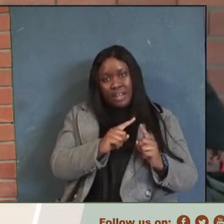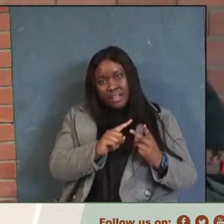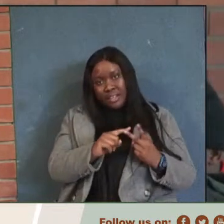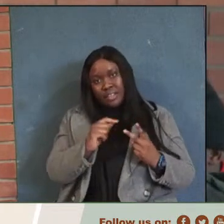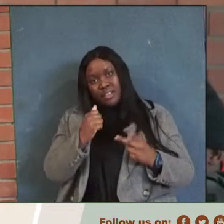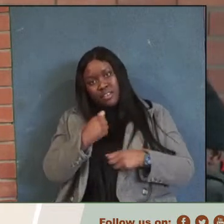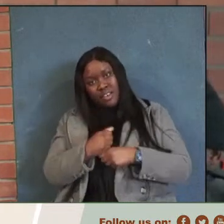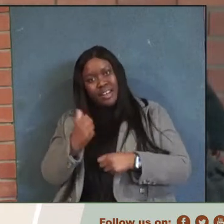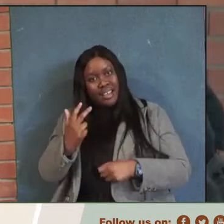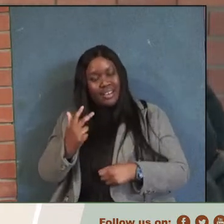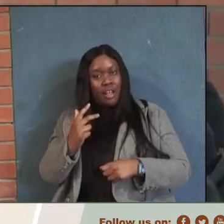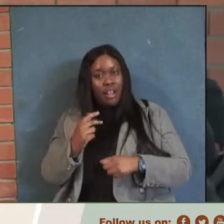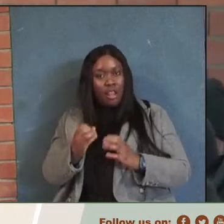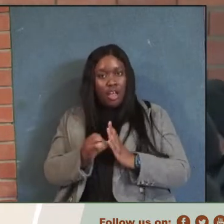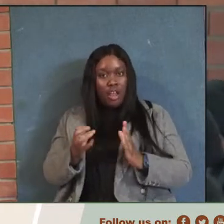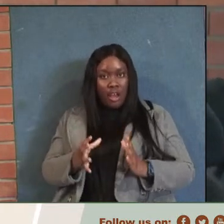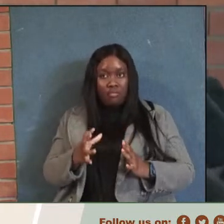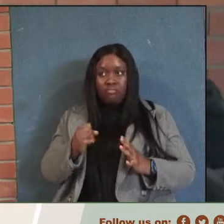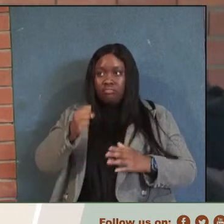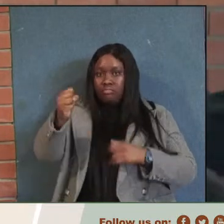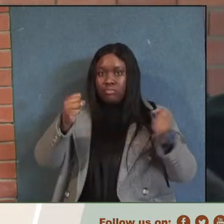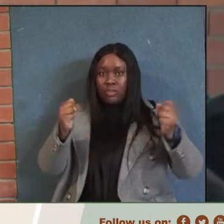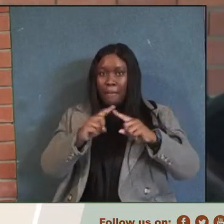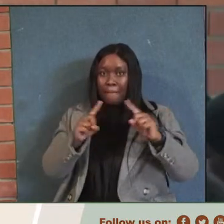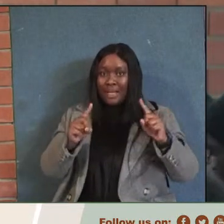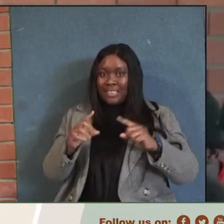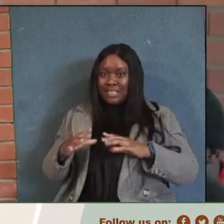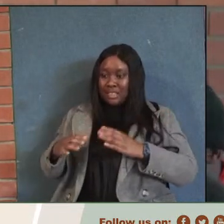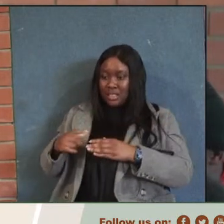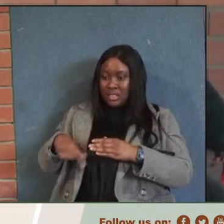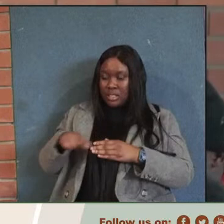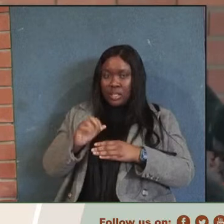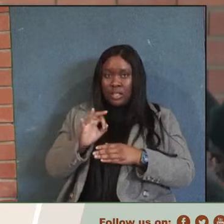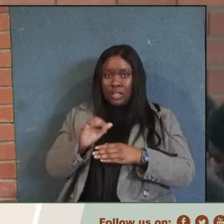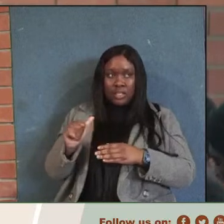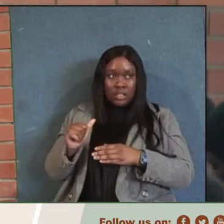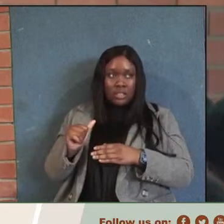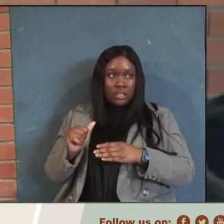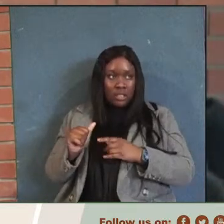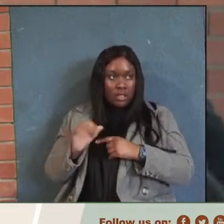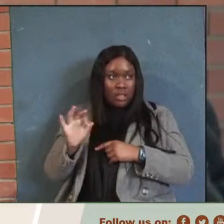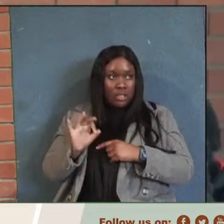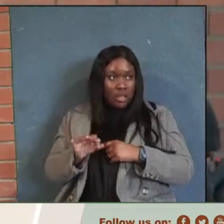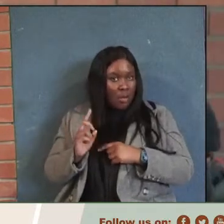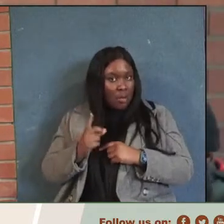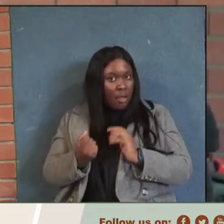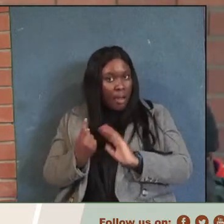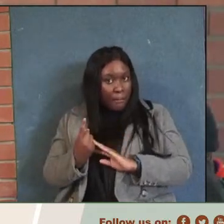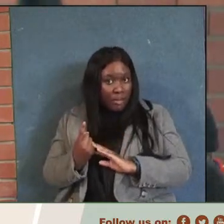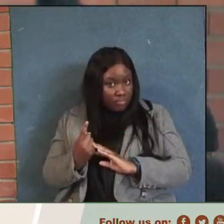to schools. What about the other 36% to ask ourselves? Thank you.